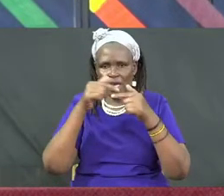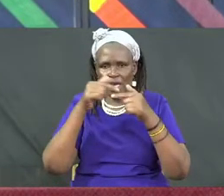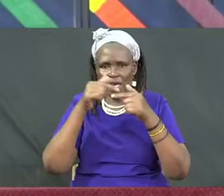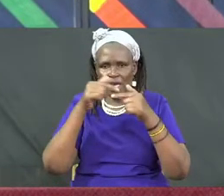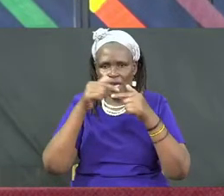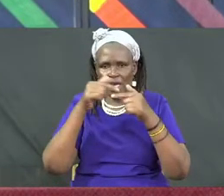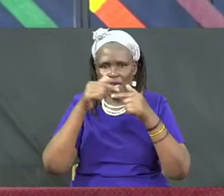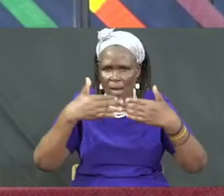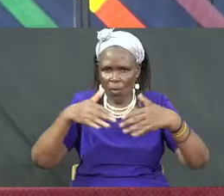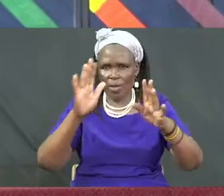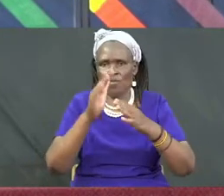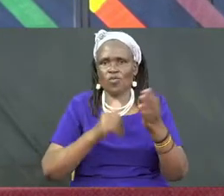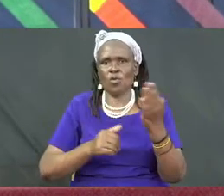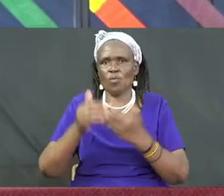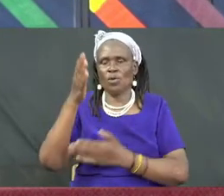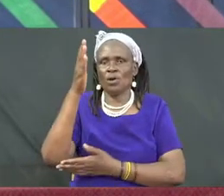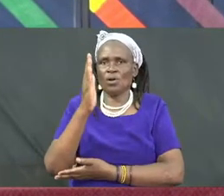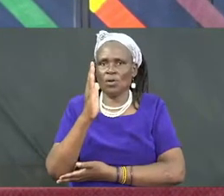from God.